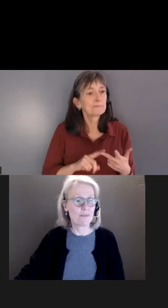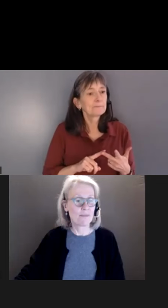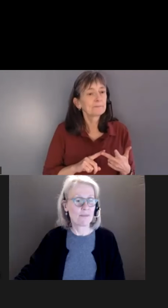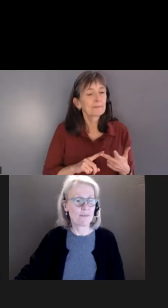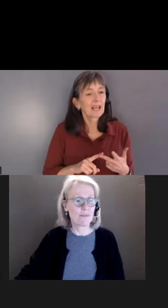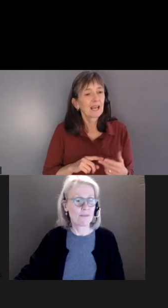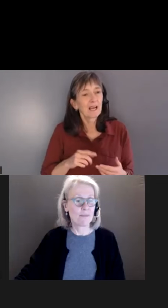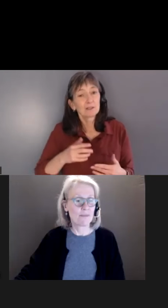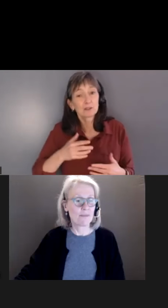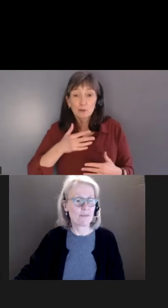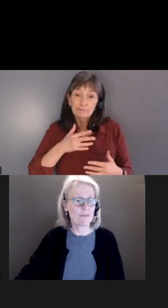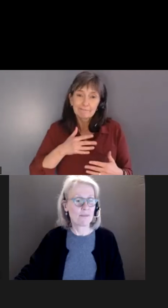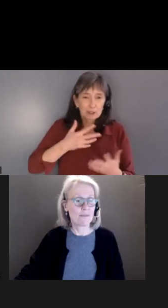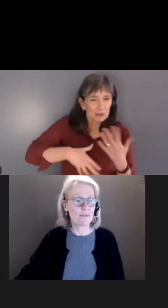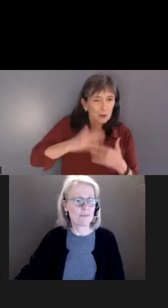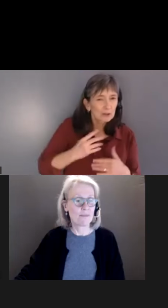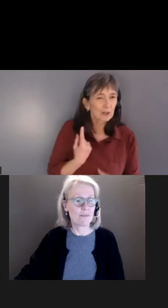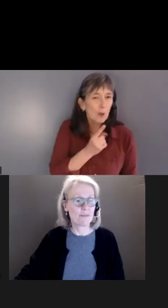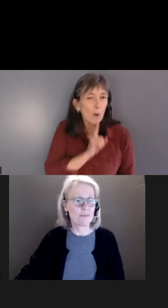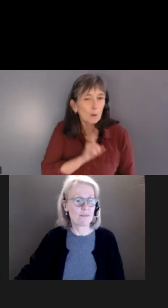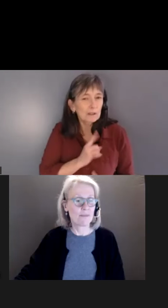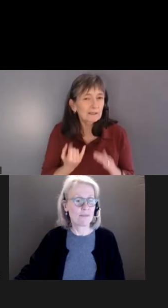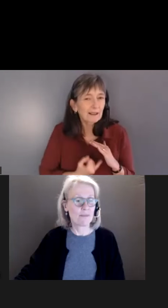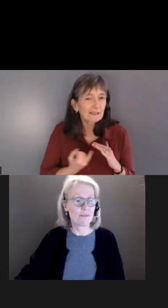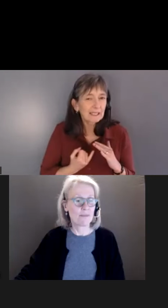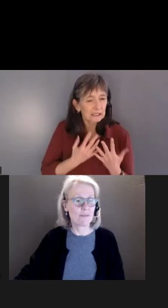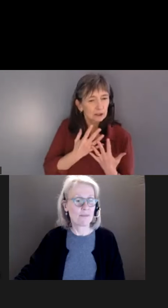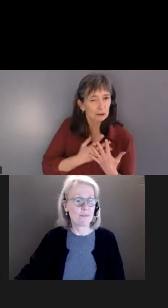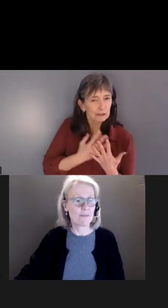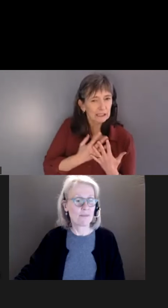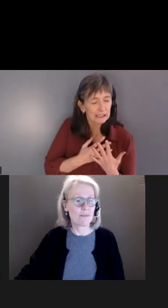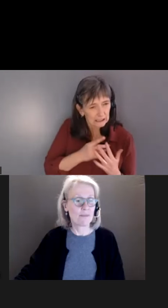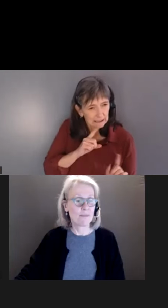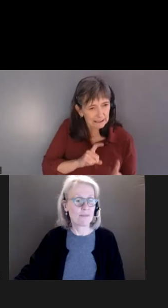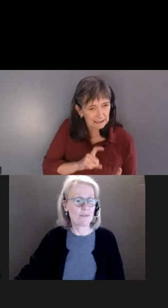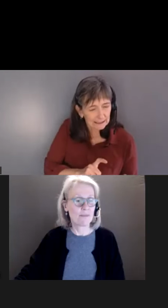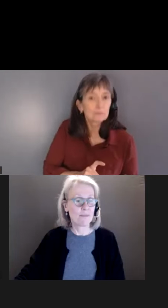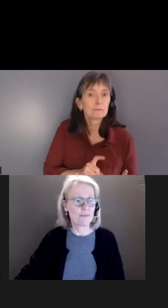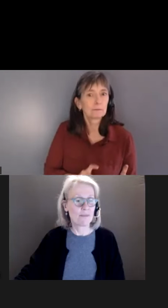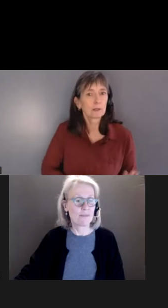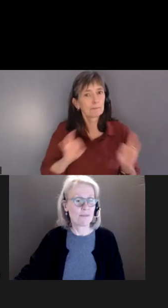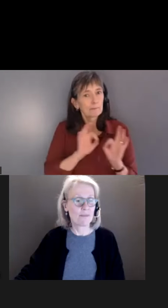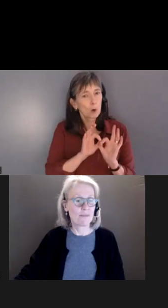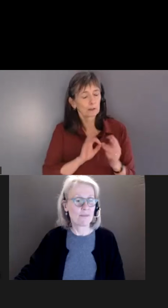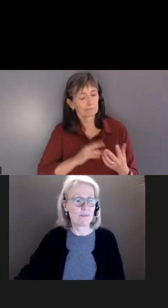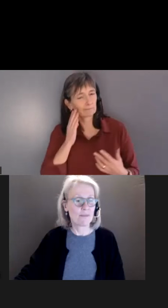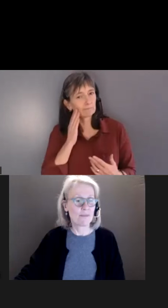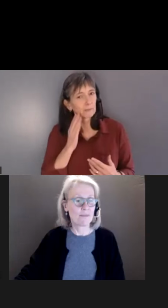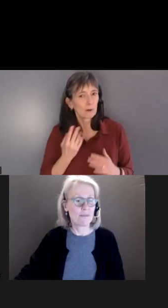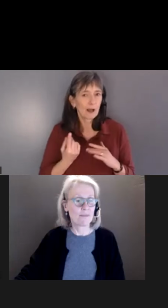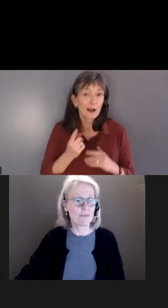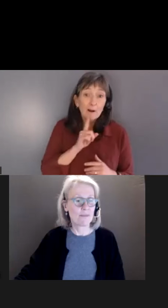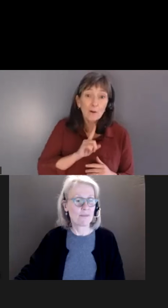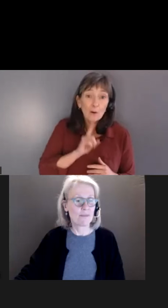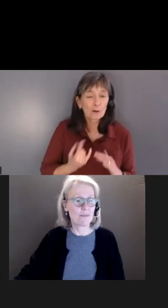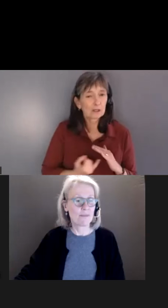social isolation and loneliness are especially critical, given that we know that both of these things can have such detrimental